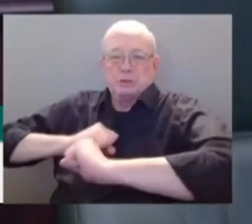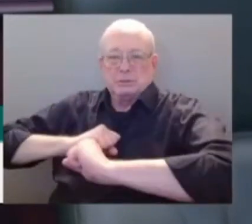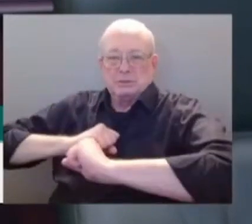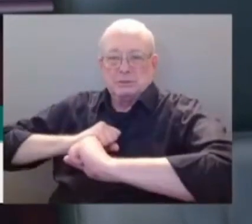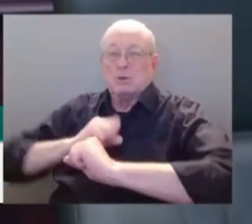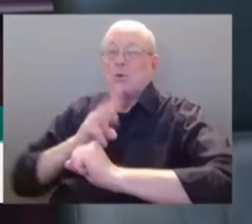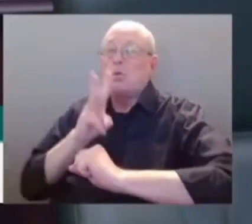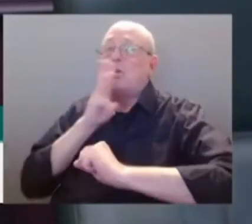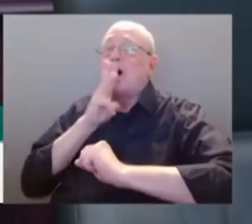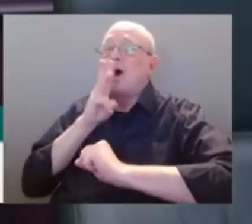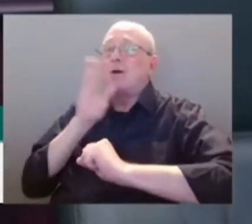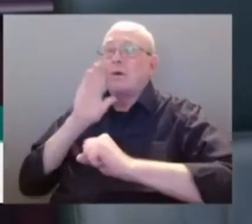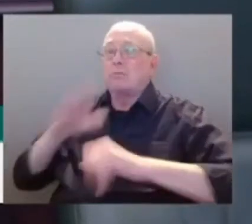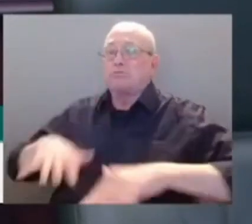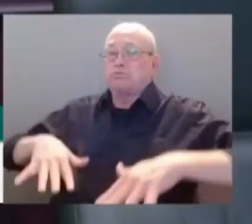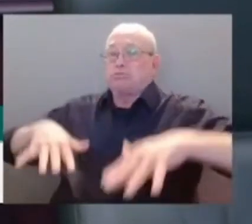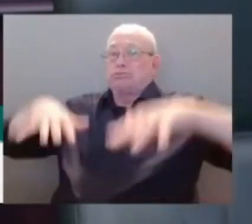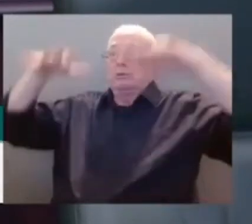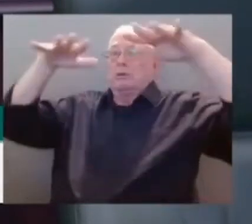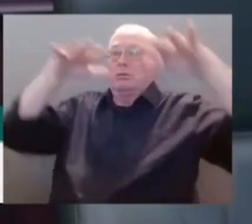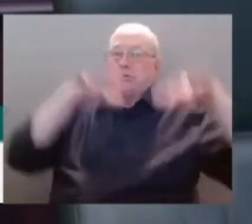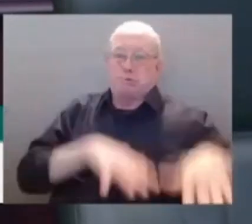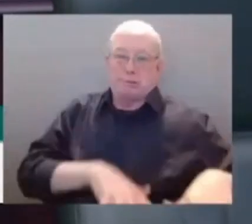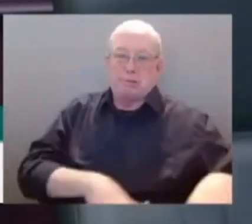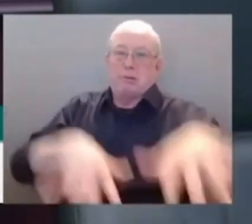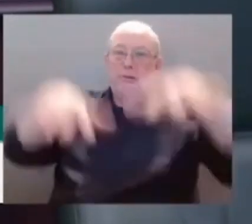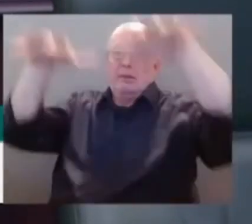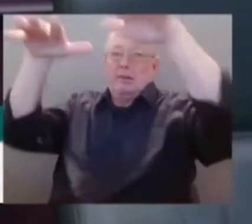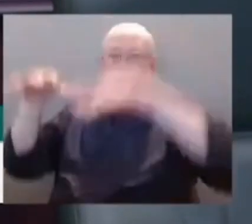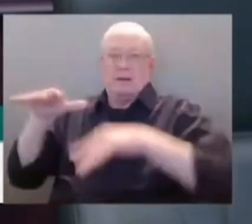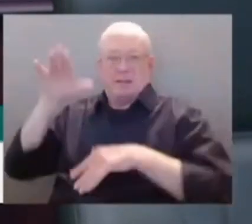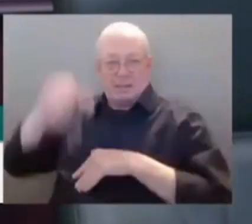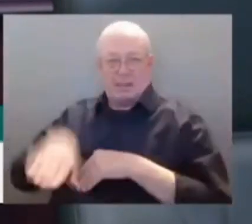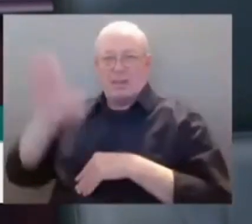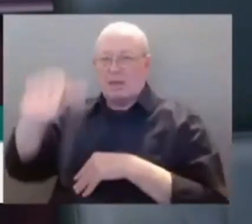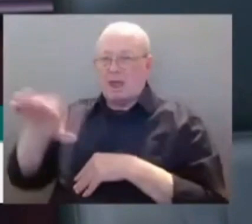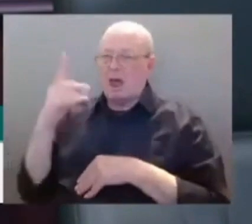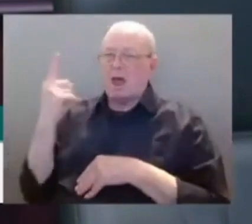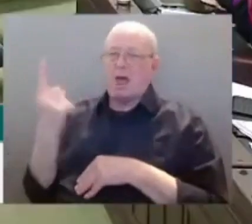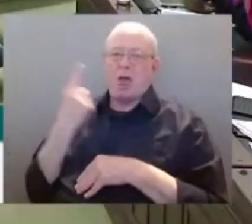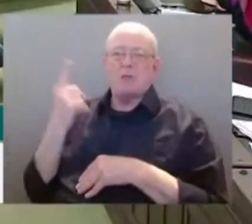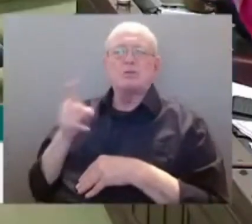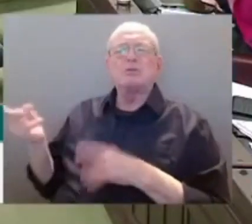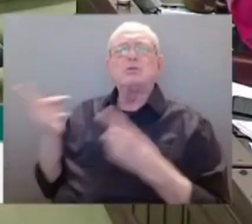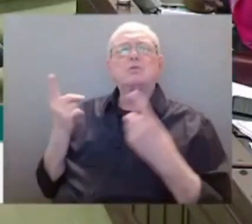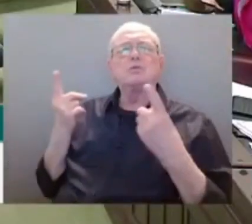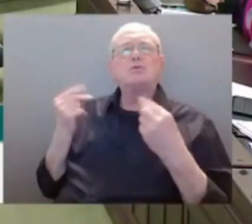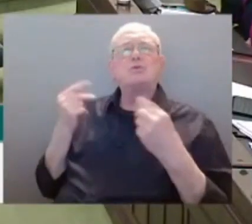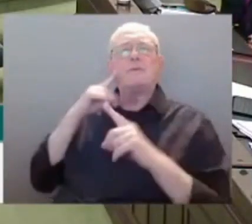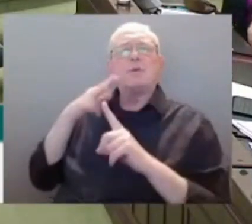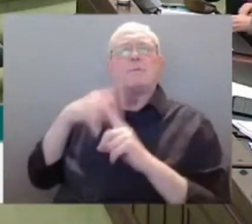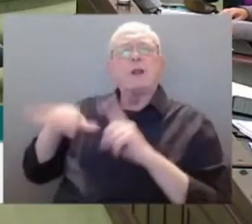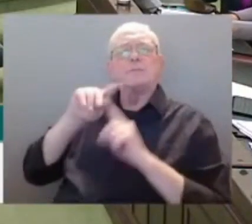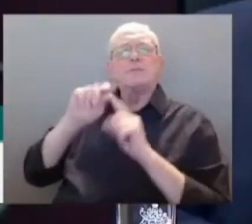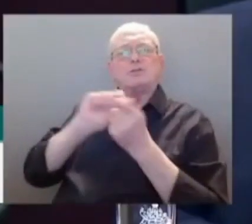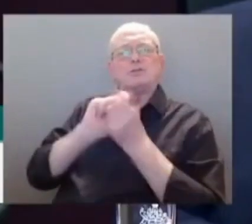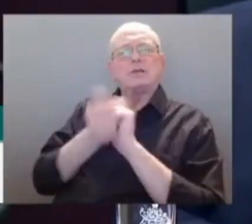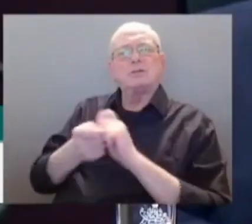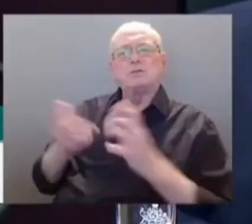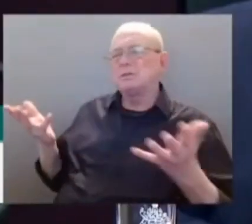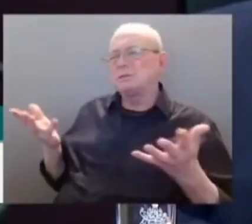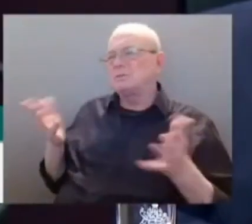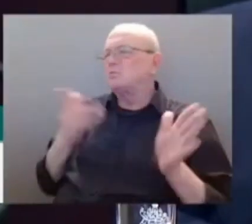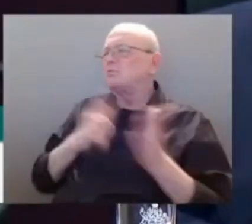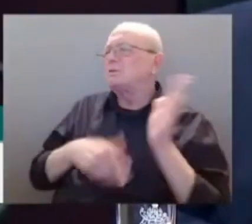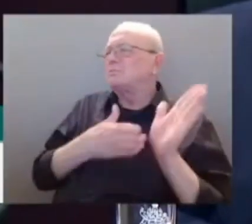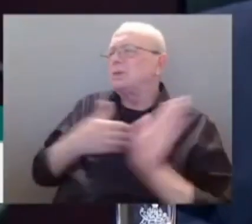and Protected Areas doing to look at and address the big picture, the climate change picture? The Honourable the Minister of Environment. Mr. Speaker, first